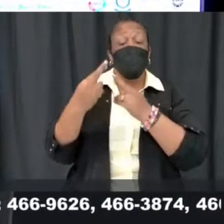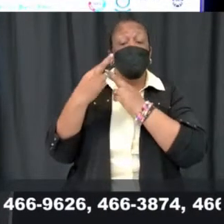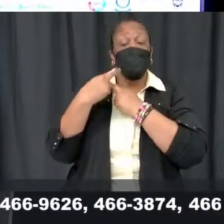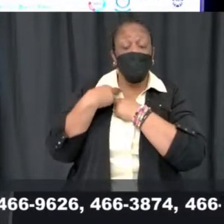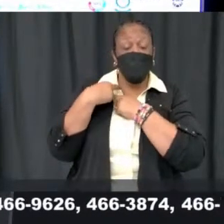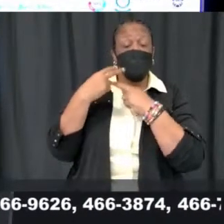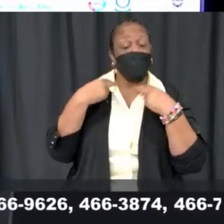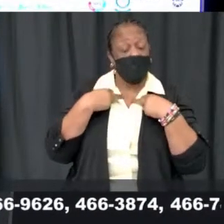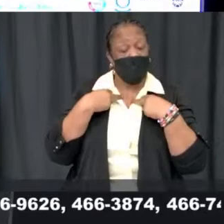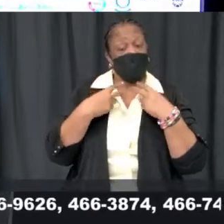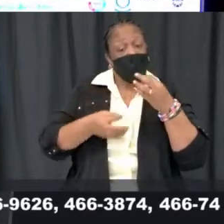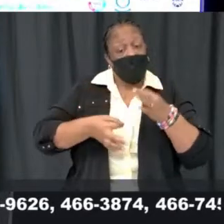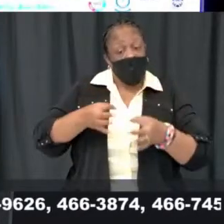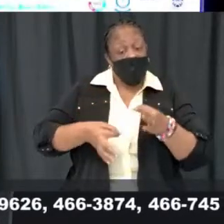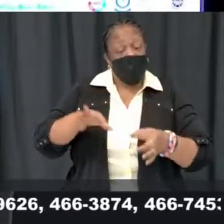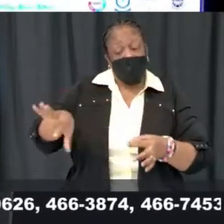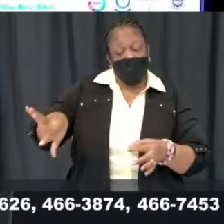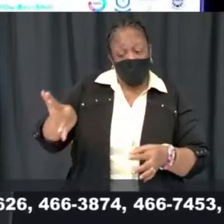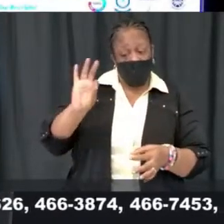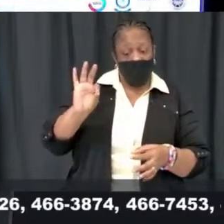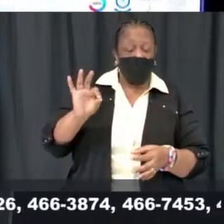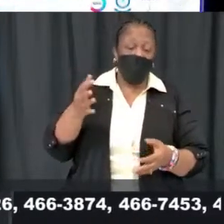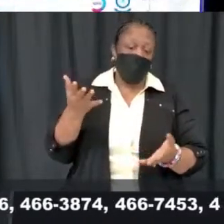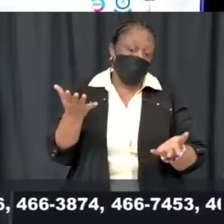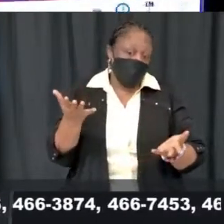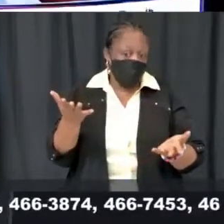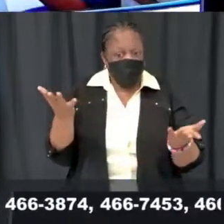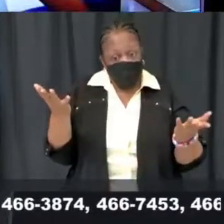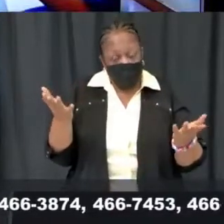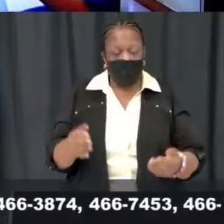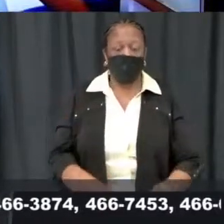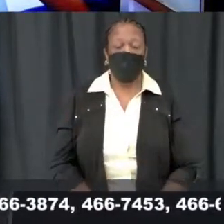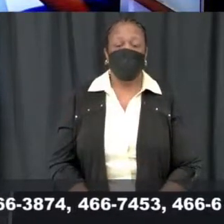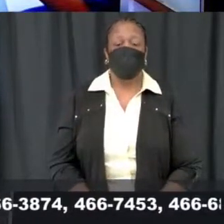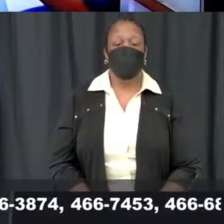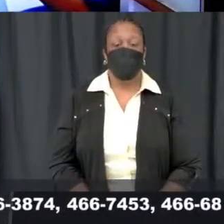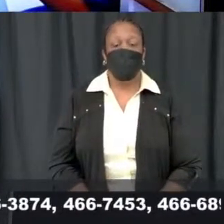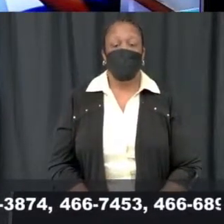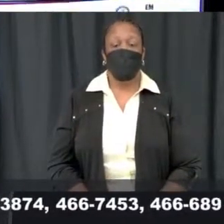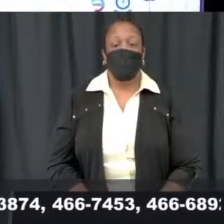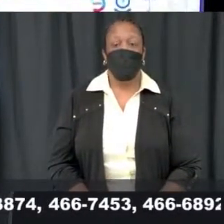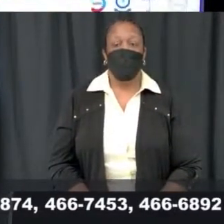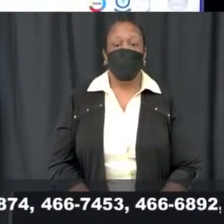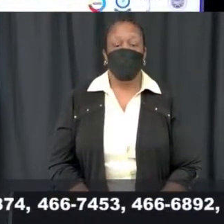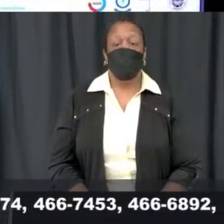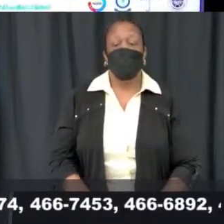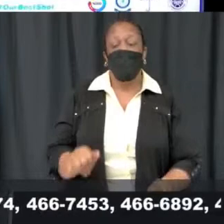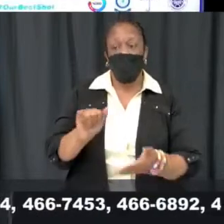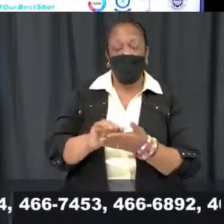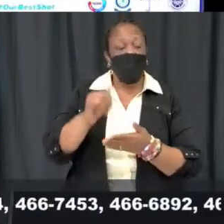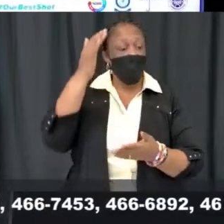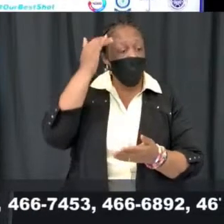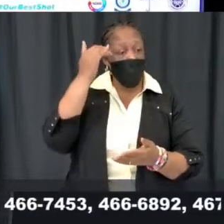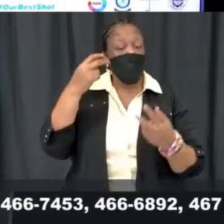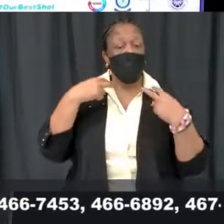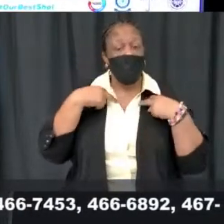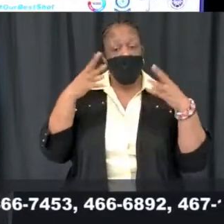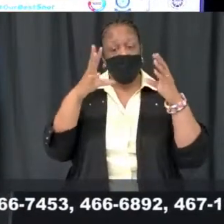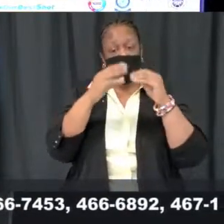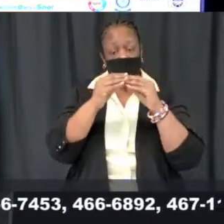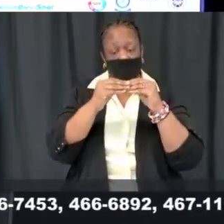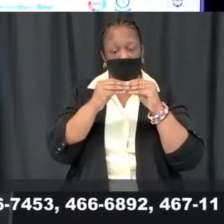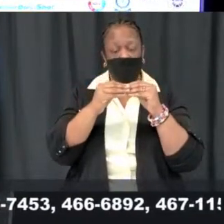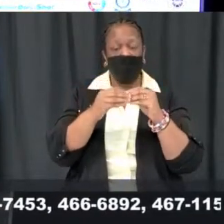Otherwise, they're not giving you the full information. And so therefore, these press briefings that we have are